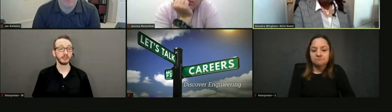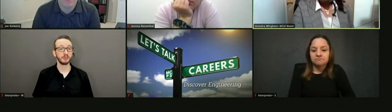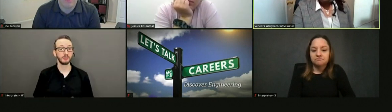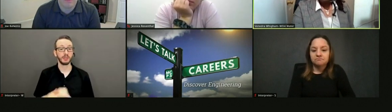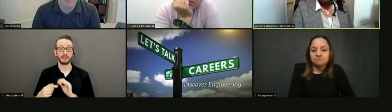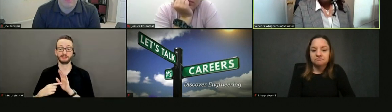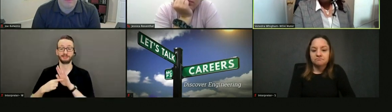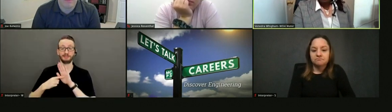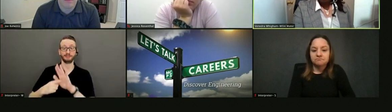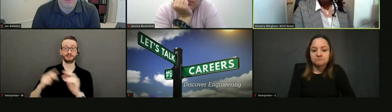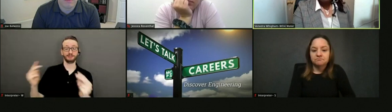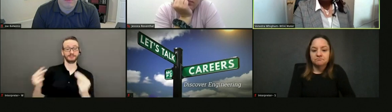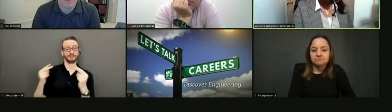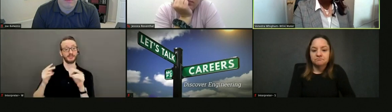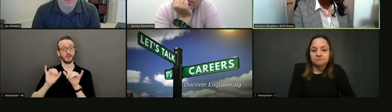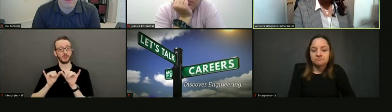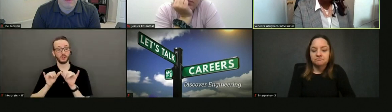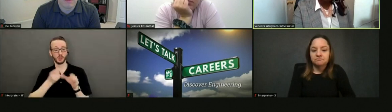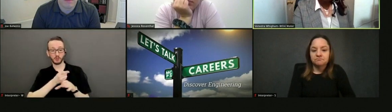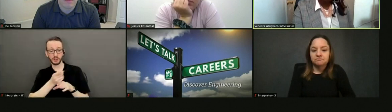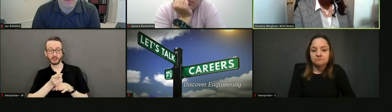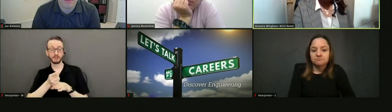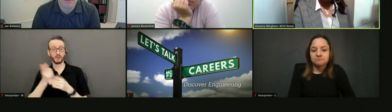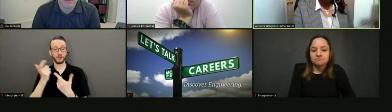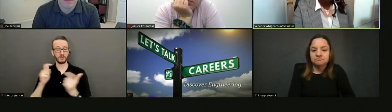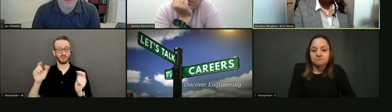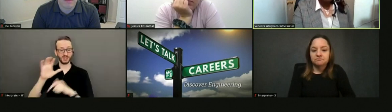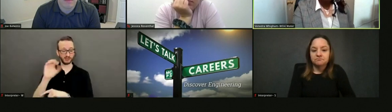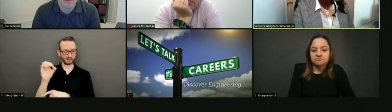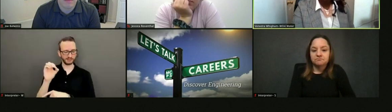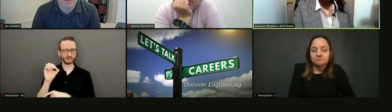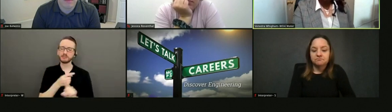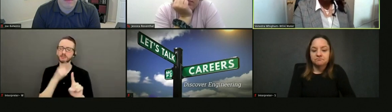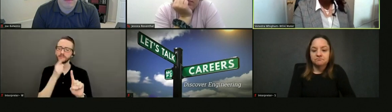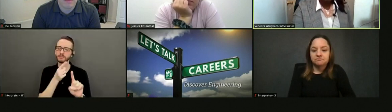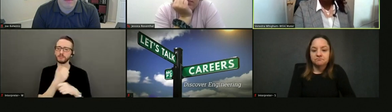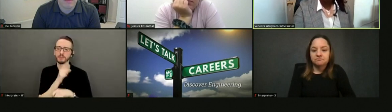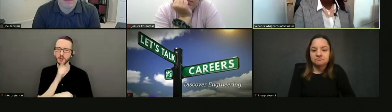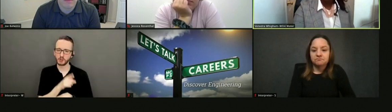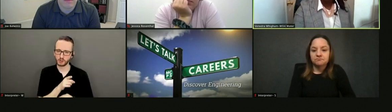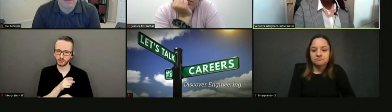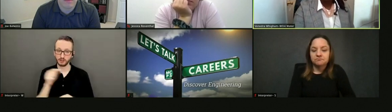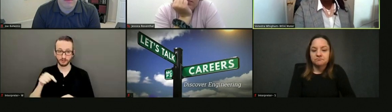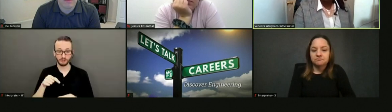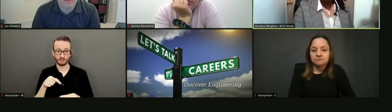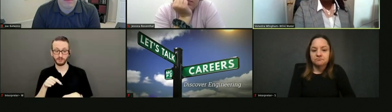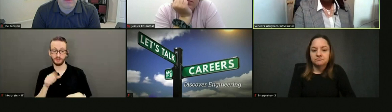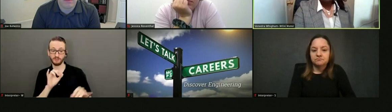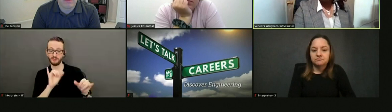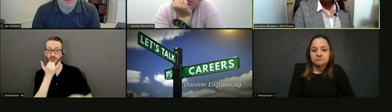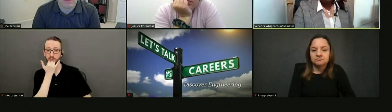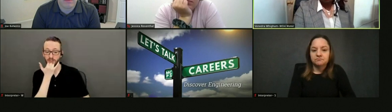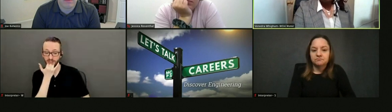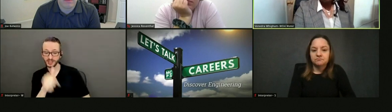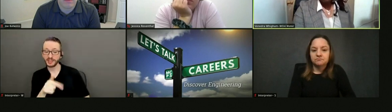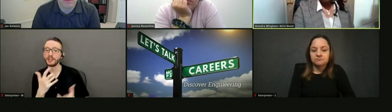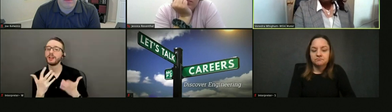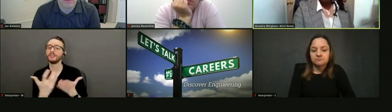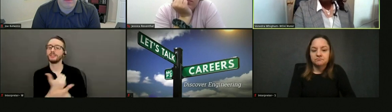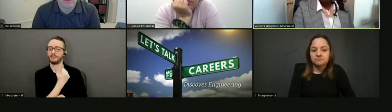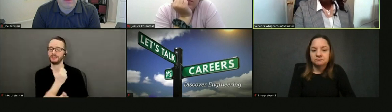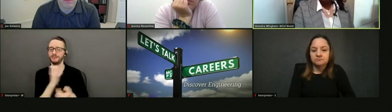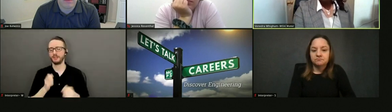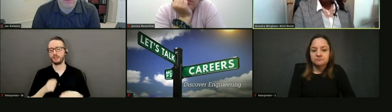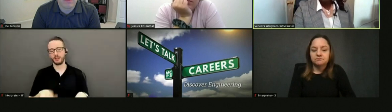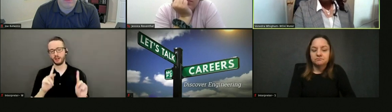profile or an engineering realm or engineering firm, you just want to make sure that you take the opportunity that that mistake has brought to you